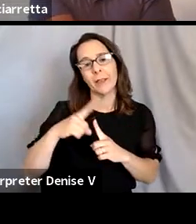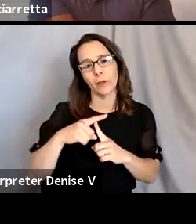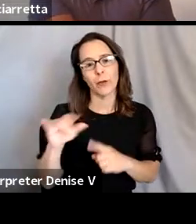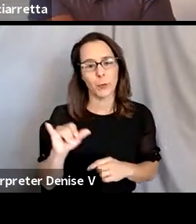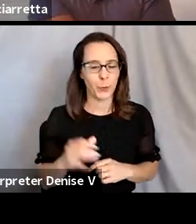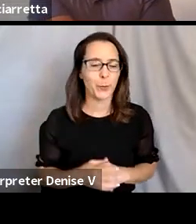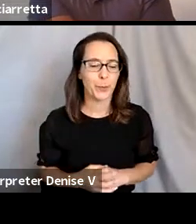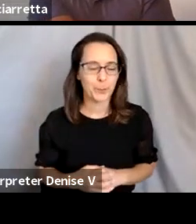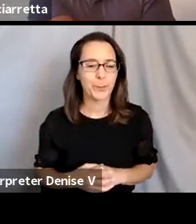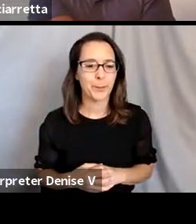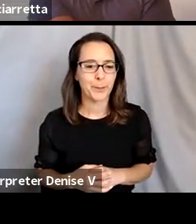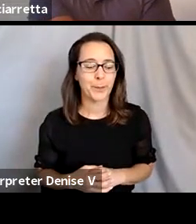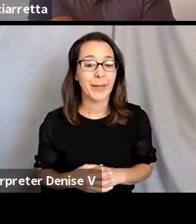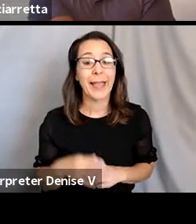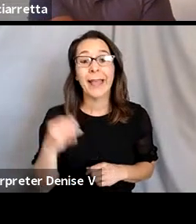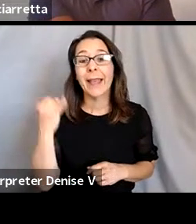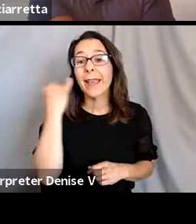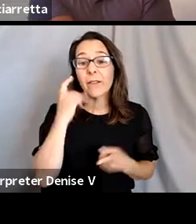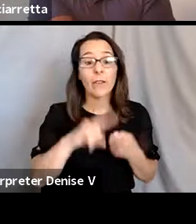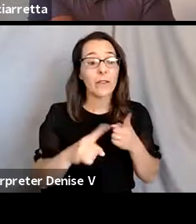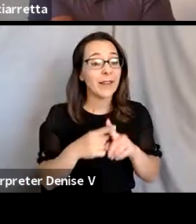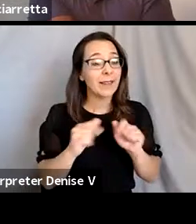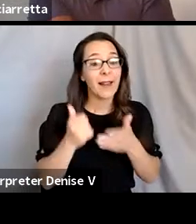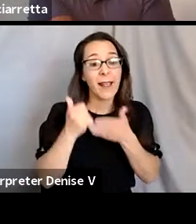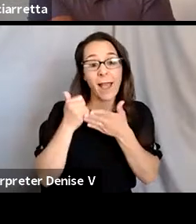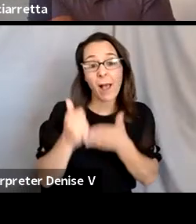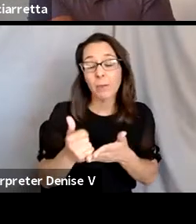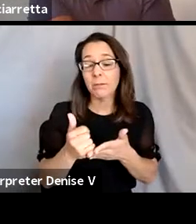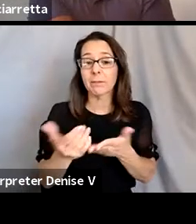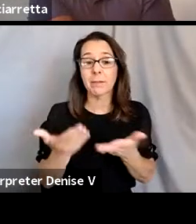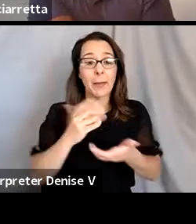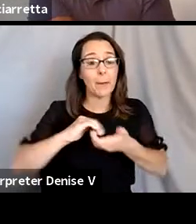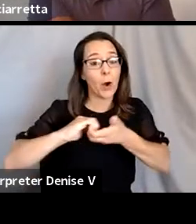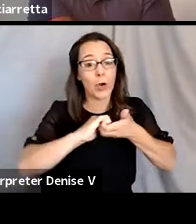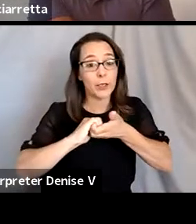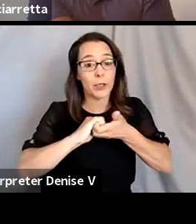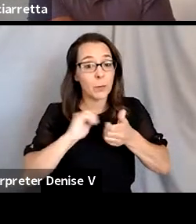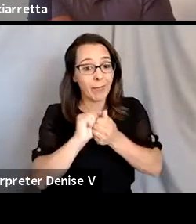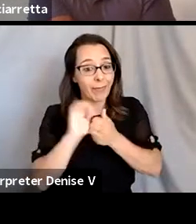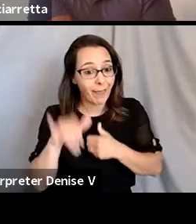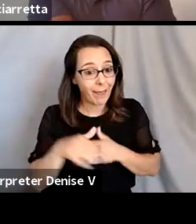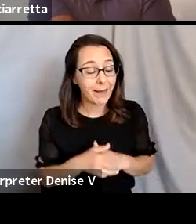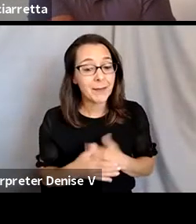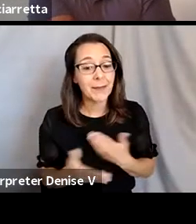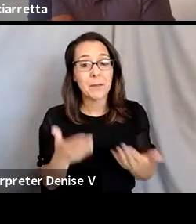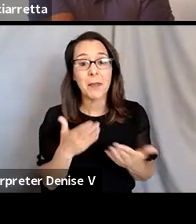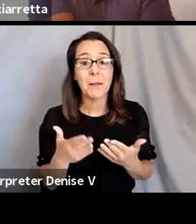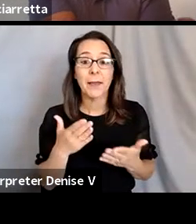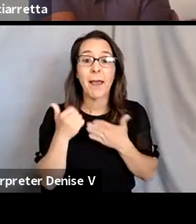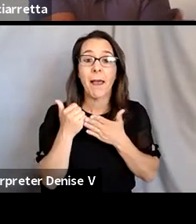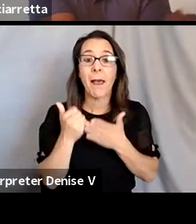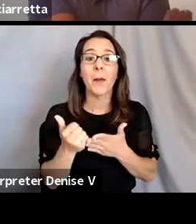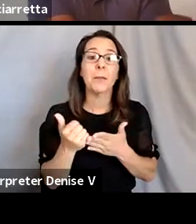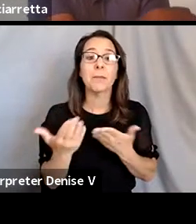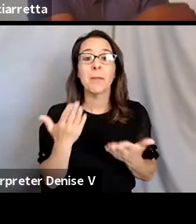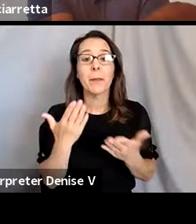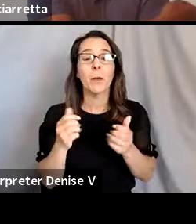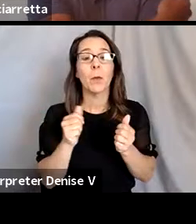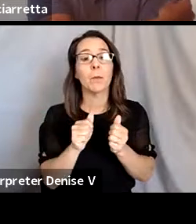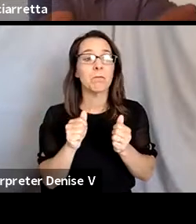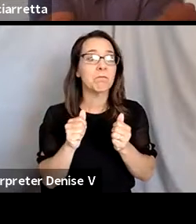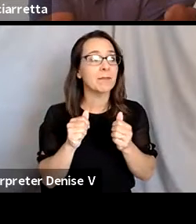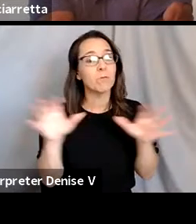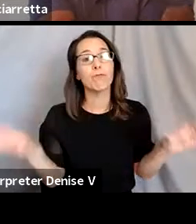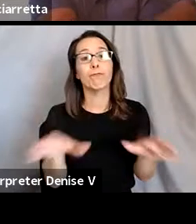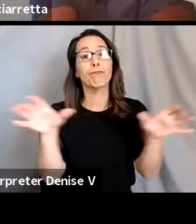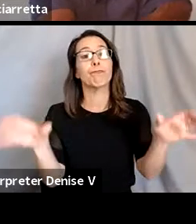help in that and partner with that, and just helping dress up the courts where we'll be having the luncheon,